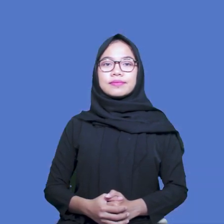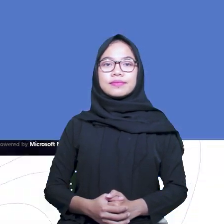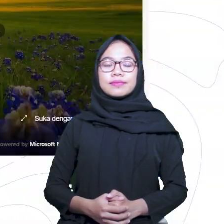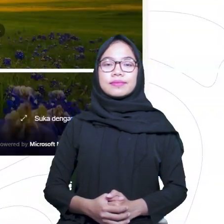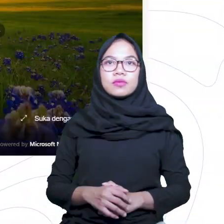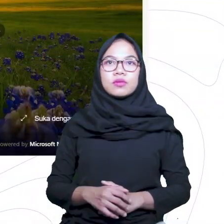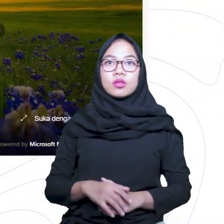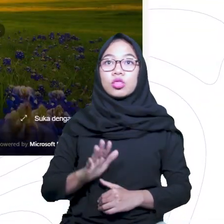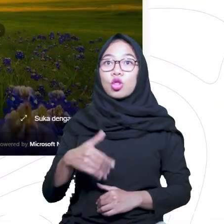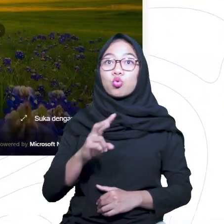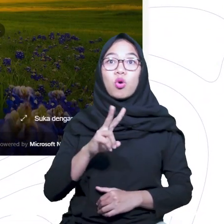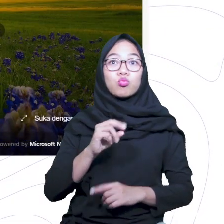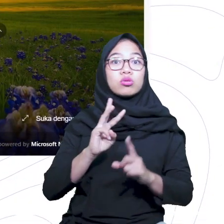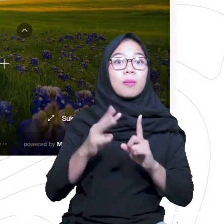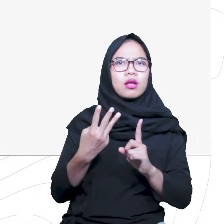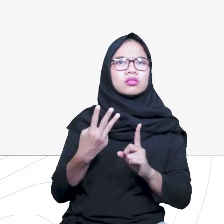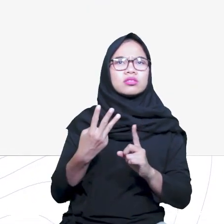2013.